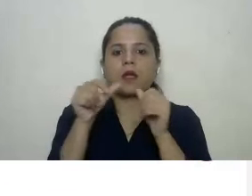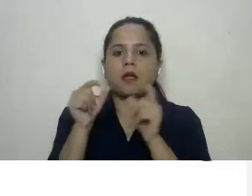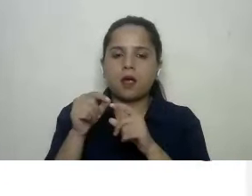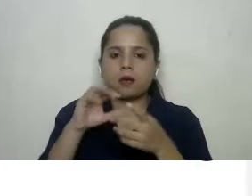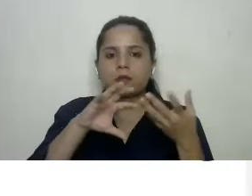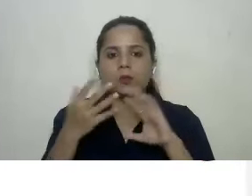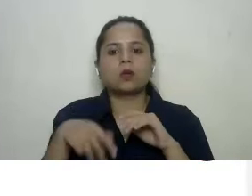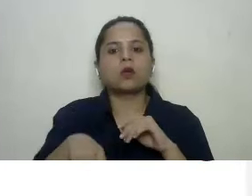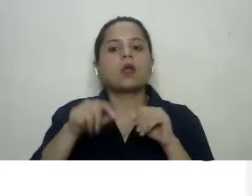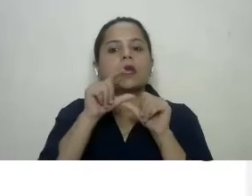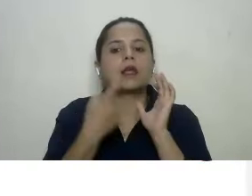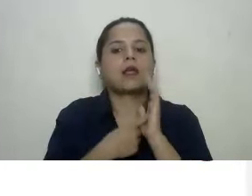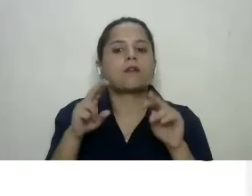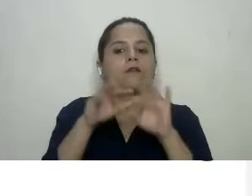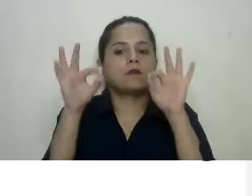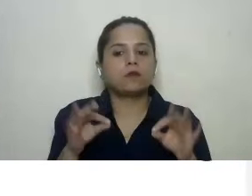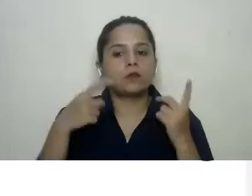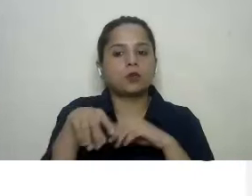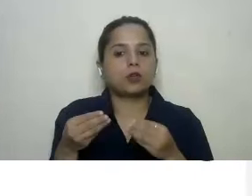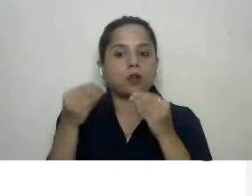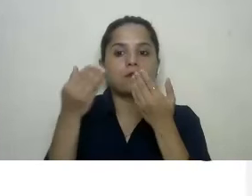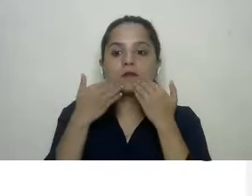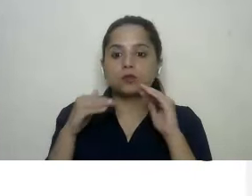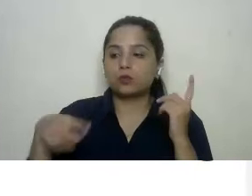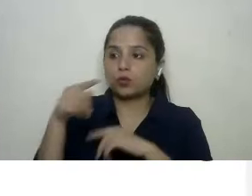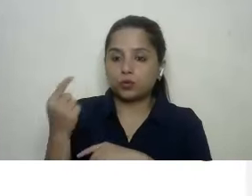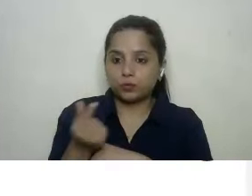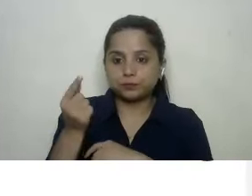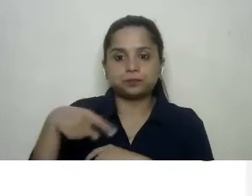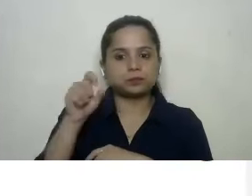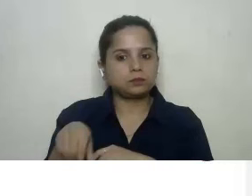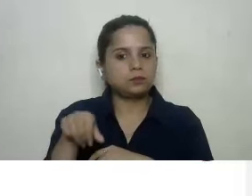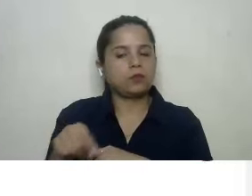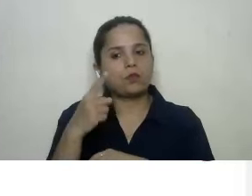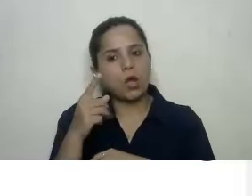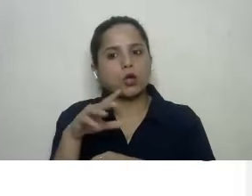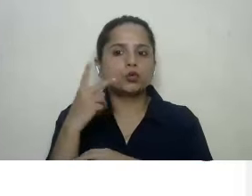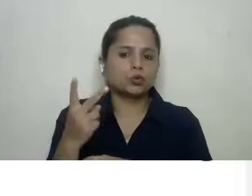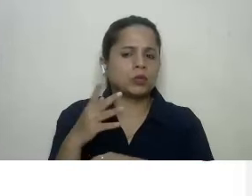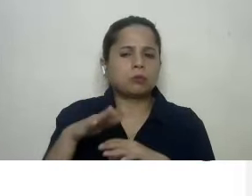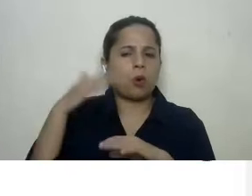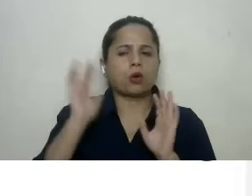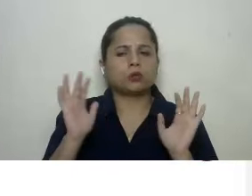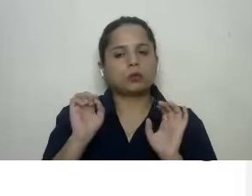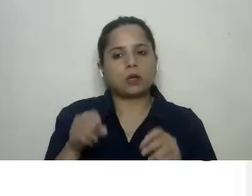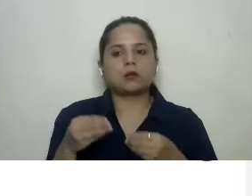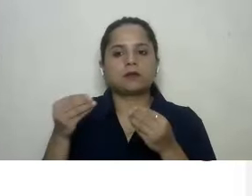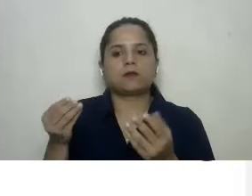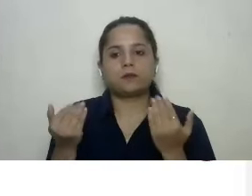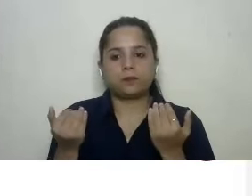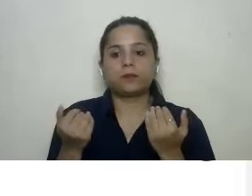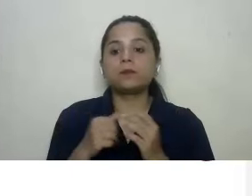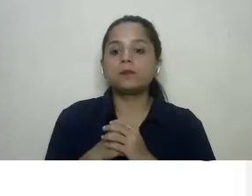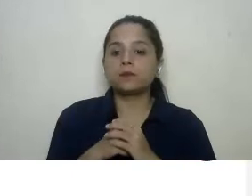ARU framework before you give it to your students to use. And you can give them one or two, not more than that. So once you